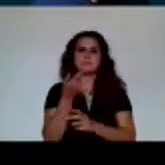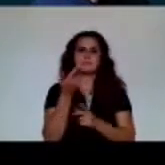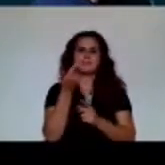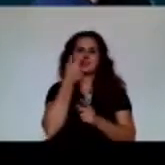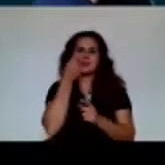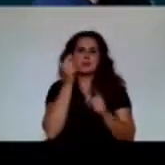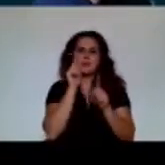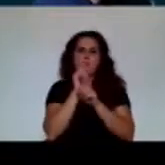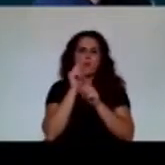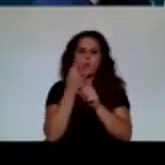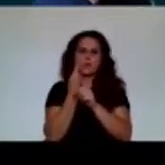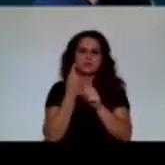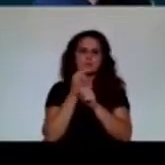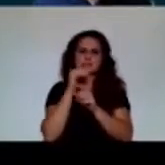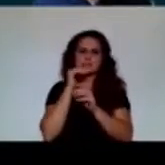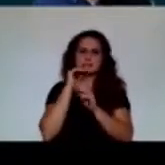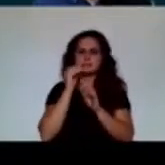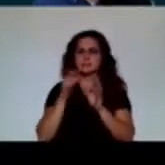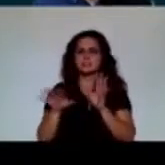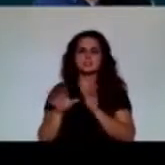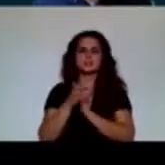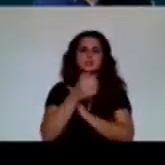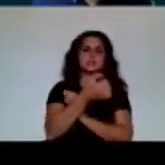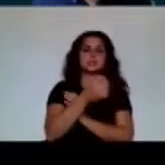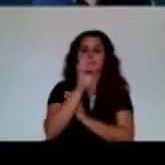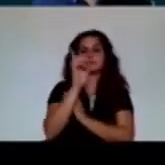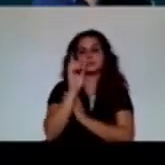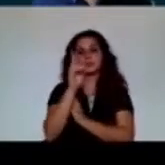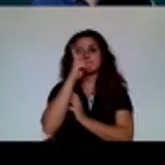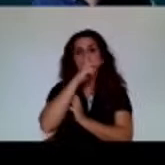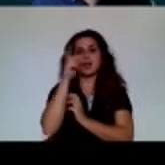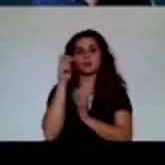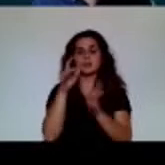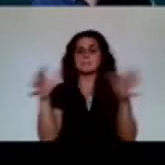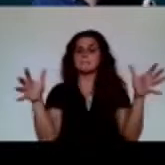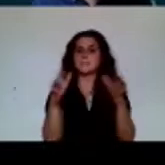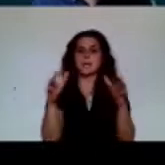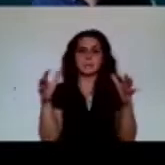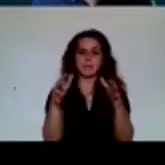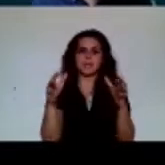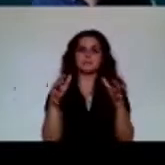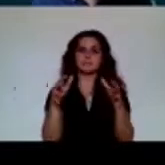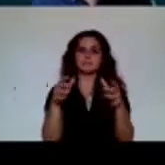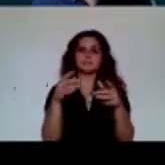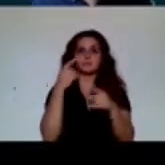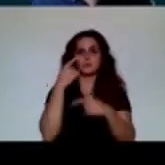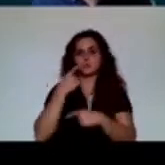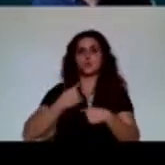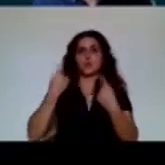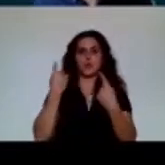the younger participants, those with 6 and 7 years old. So most of them are showing